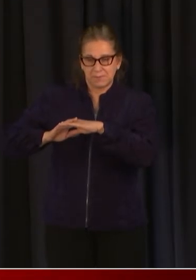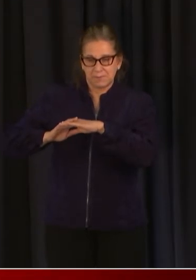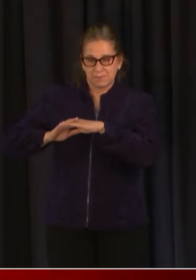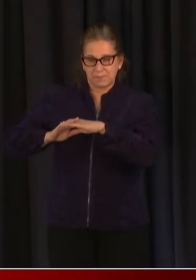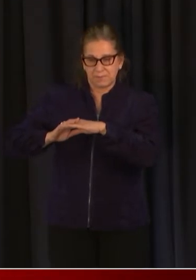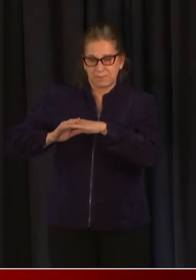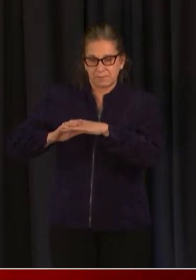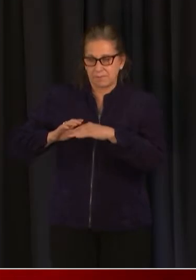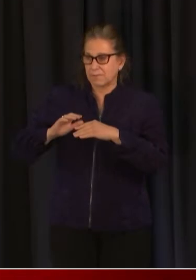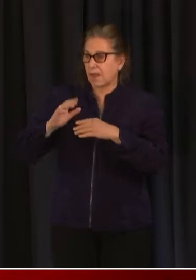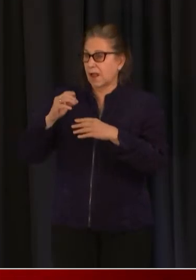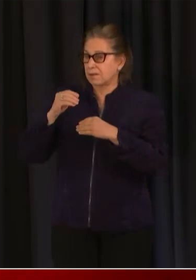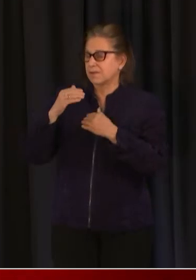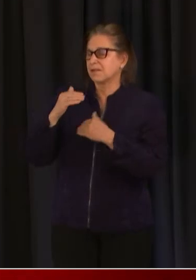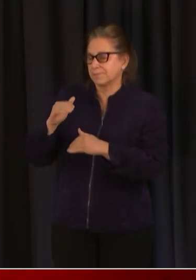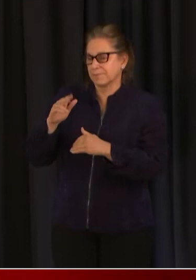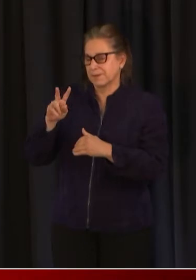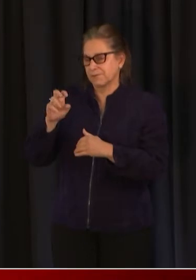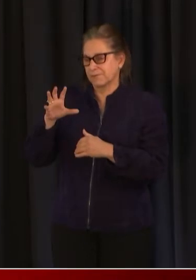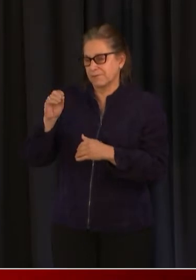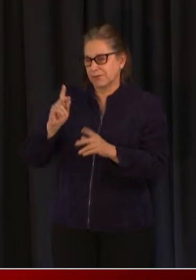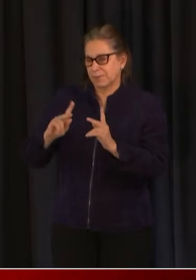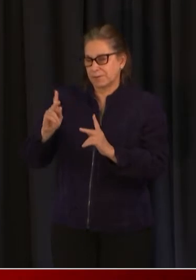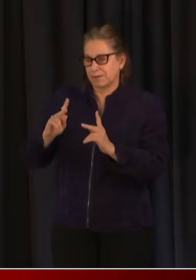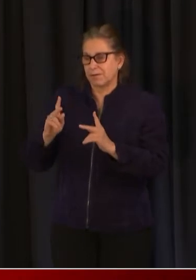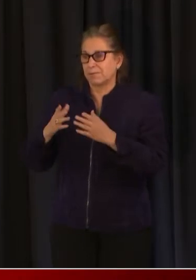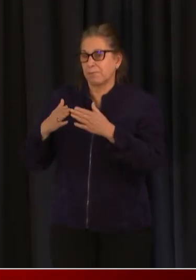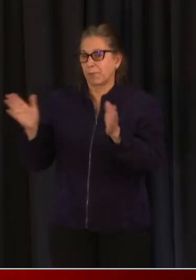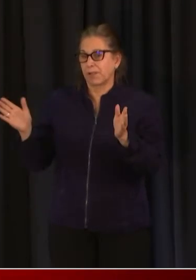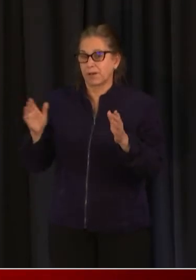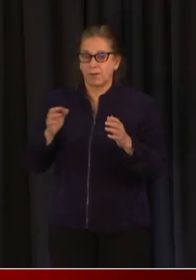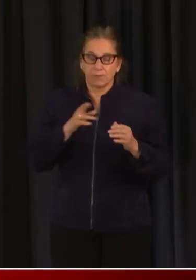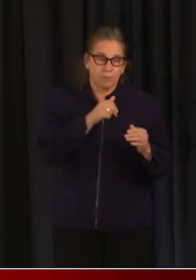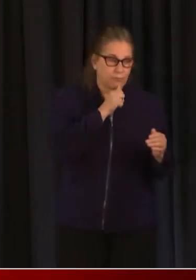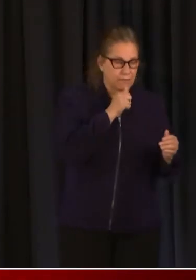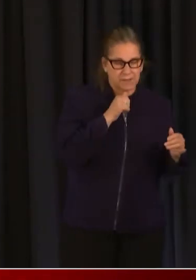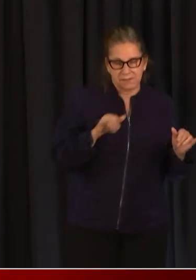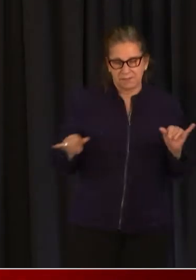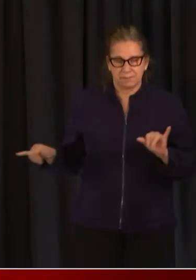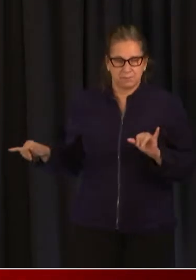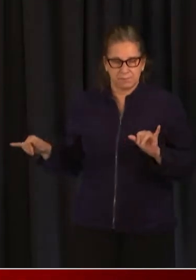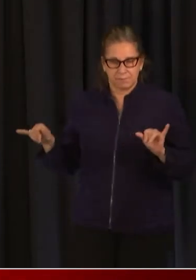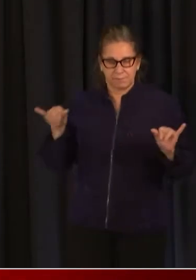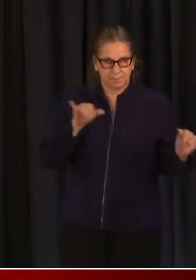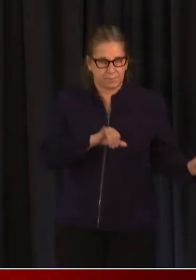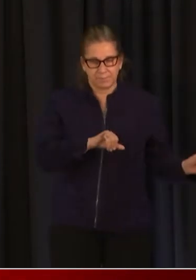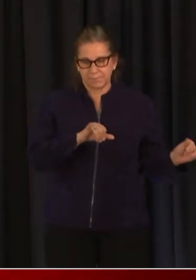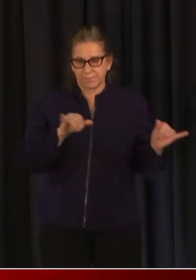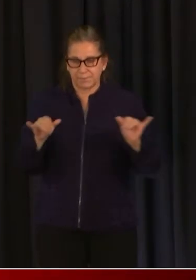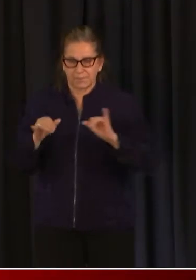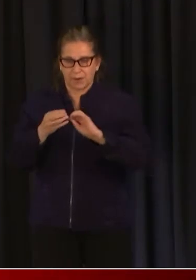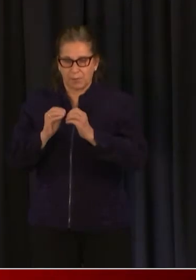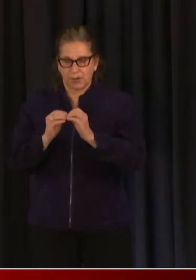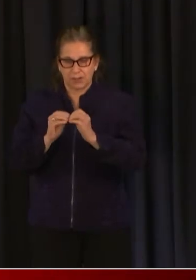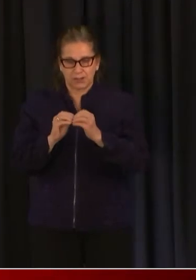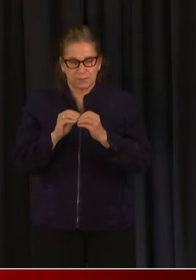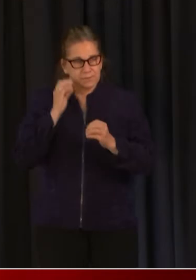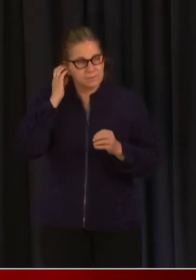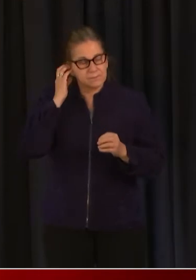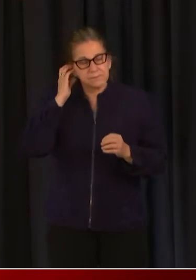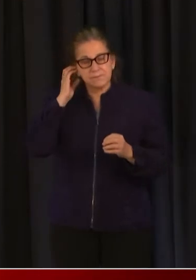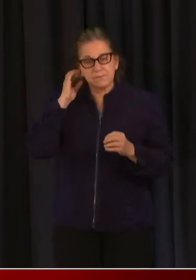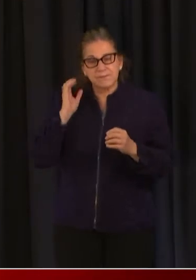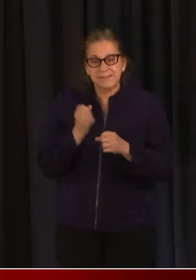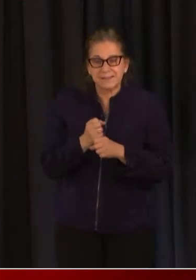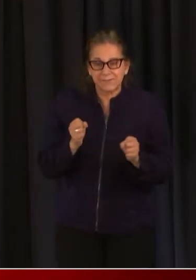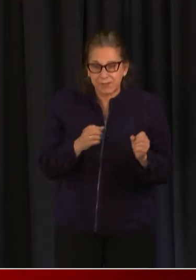more than 250. Public and private pools may open with health and safety plans in place. Hotel pools